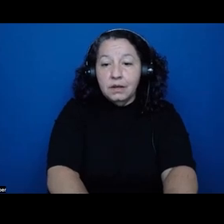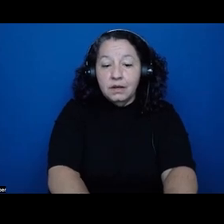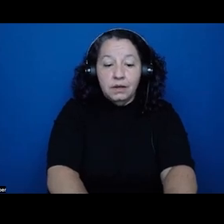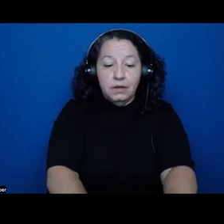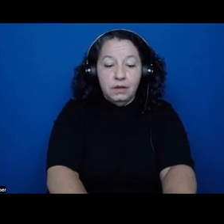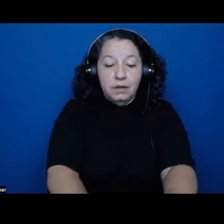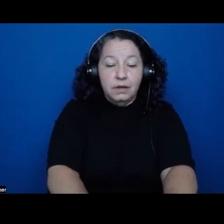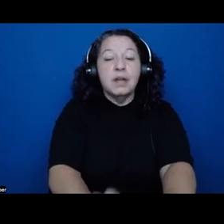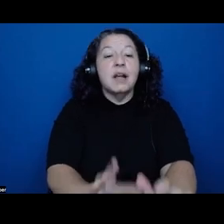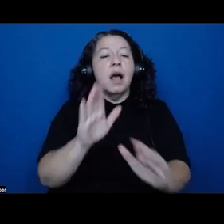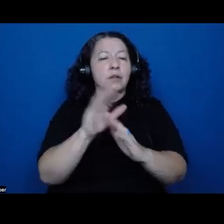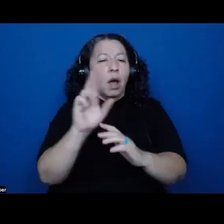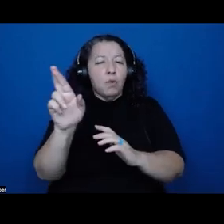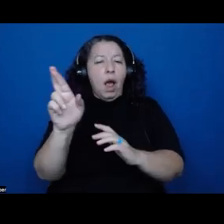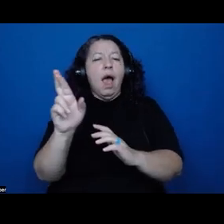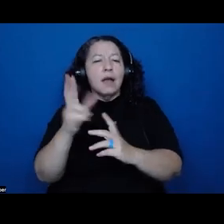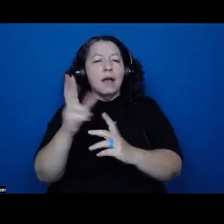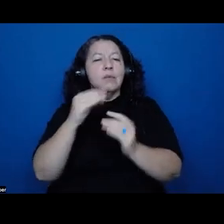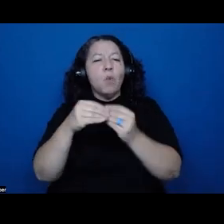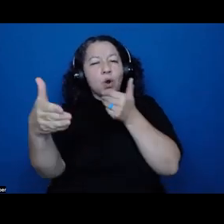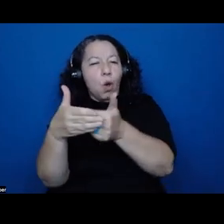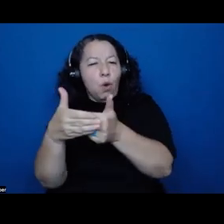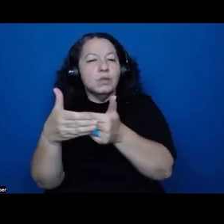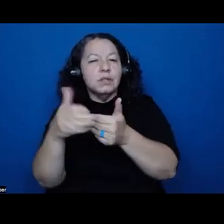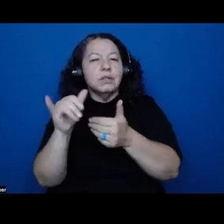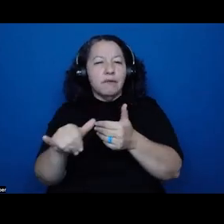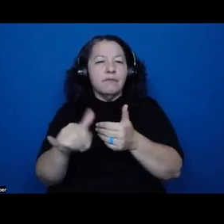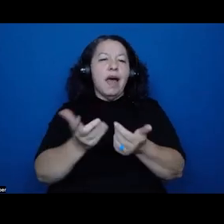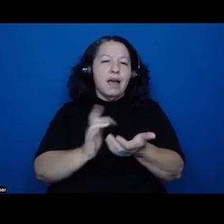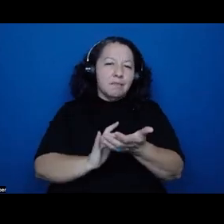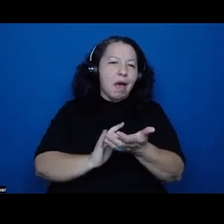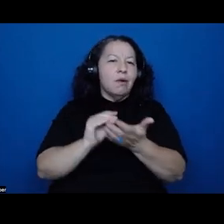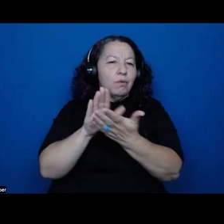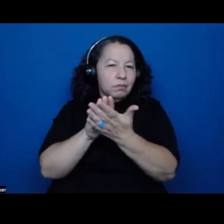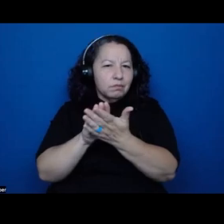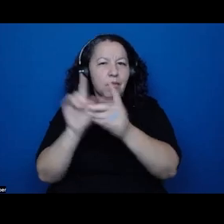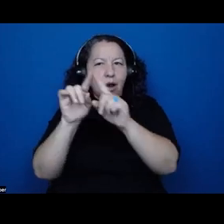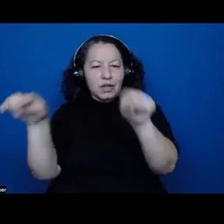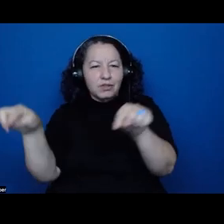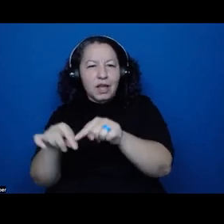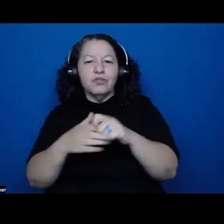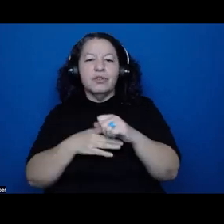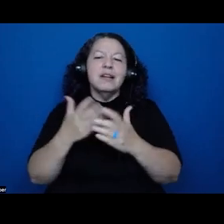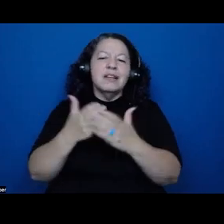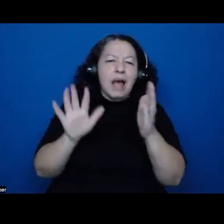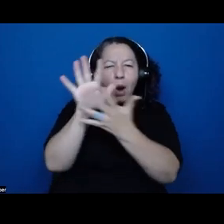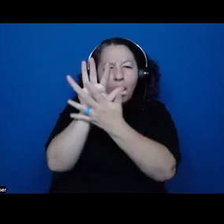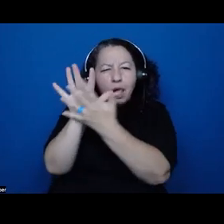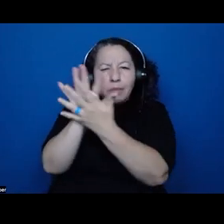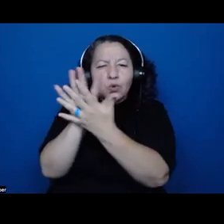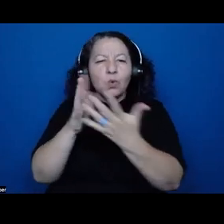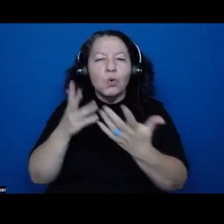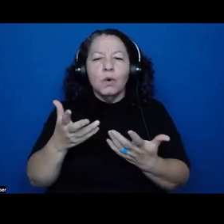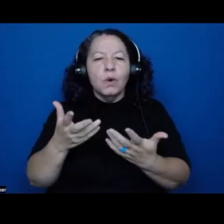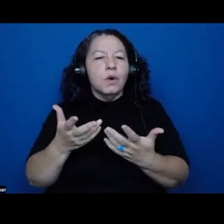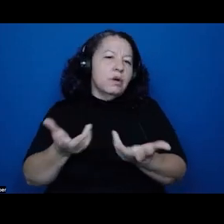medical file. And as you can see close up, some of them are kind of obscured. They've got, they've been